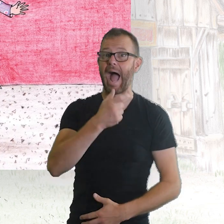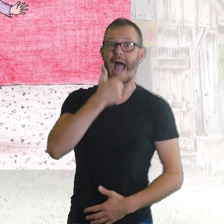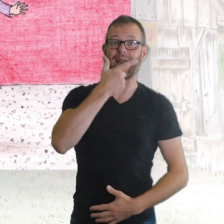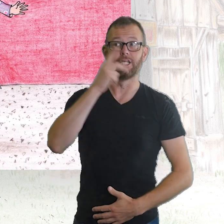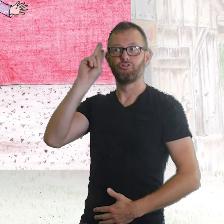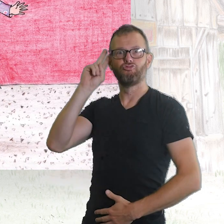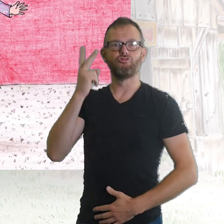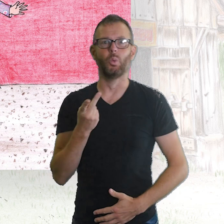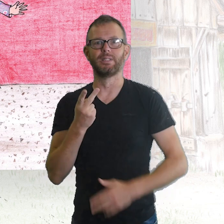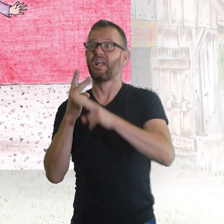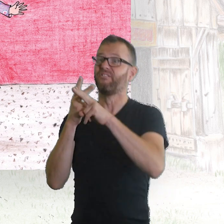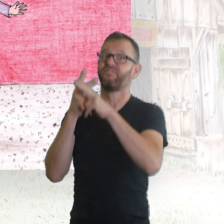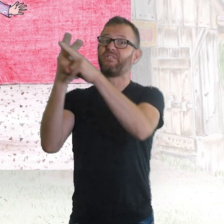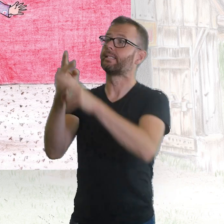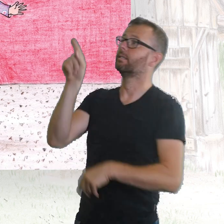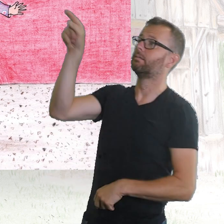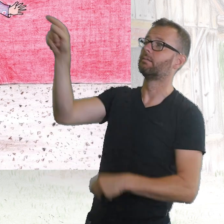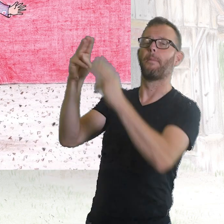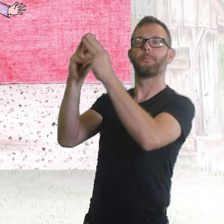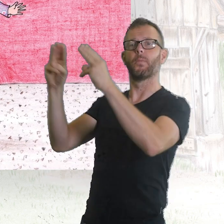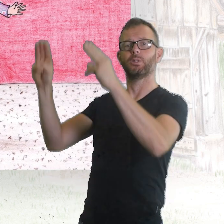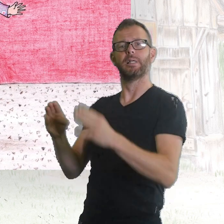Alex and Rosie visited the museum first.